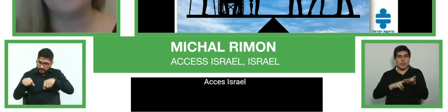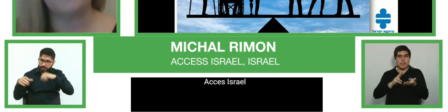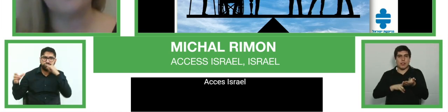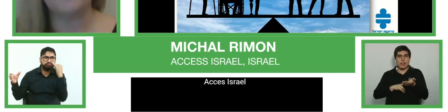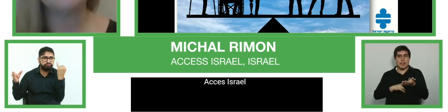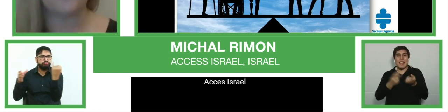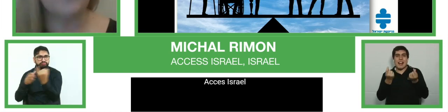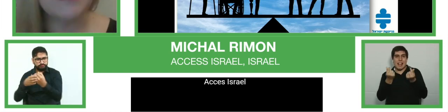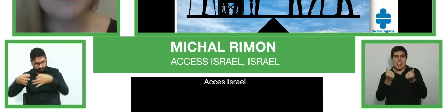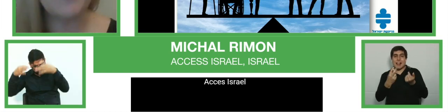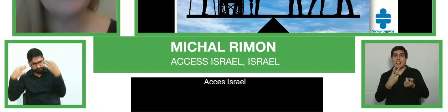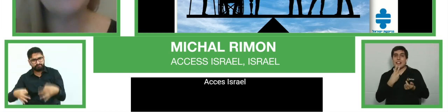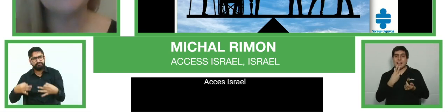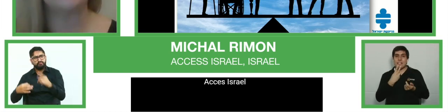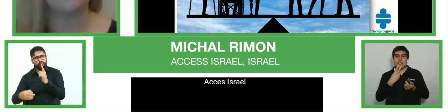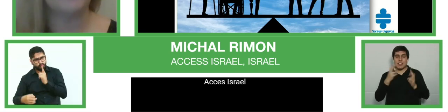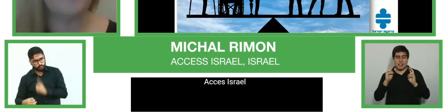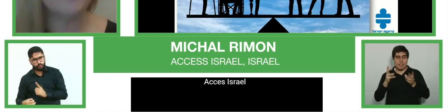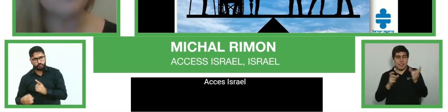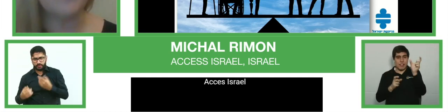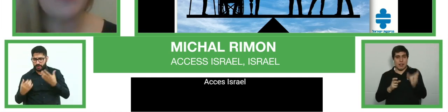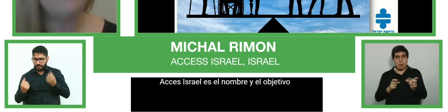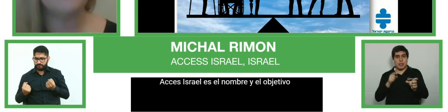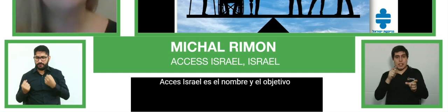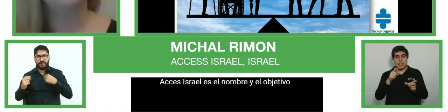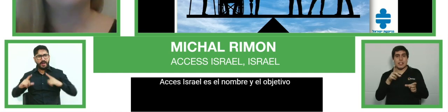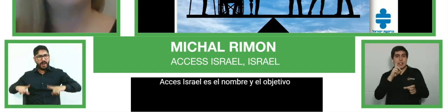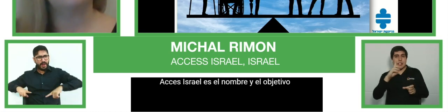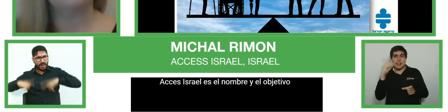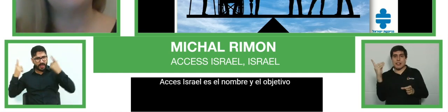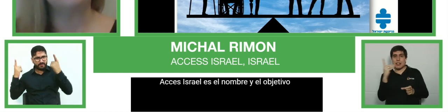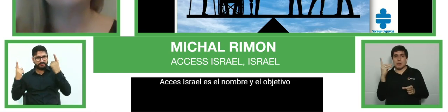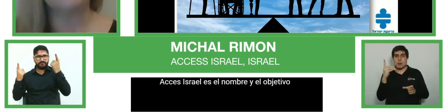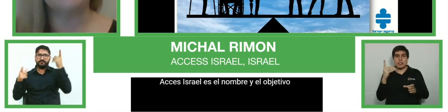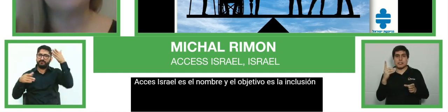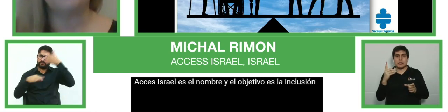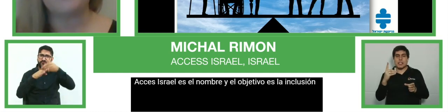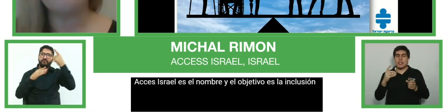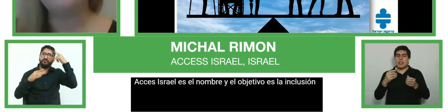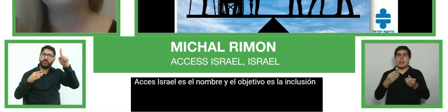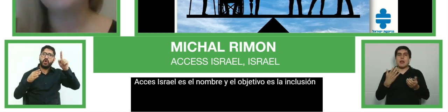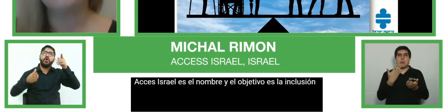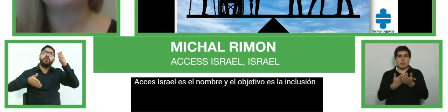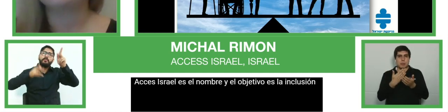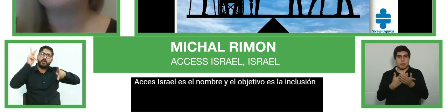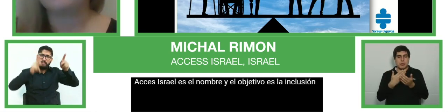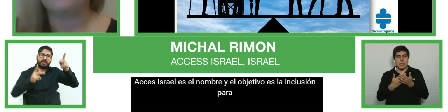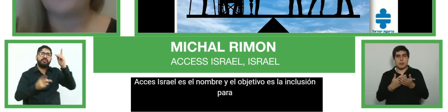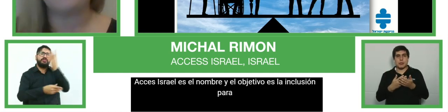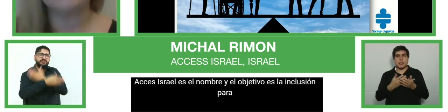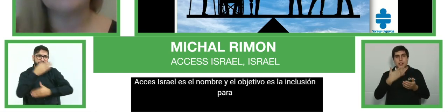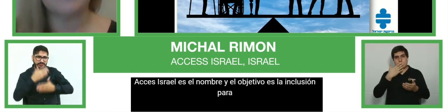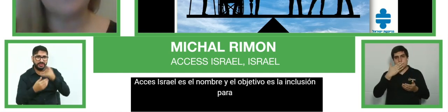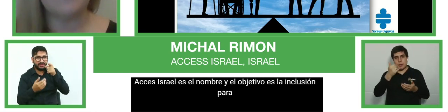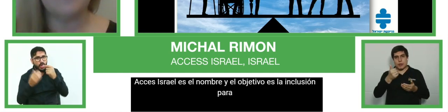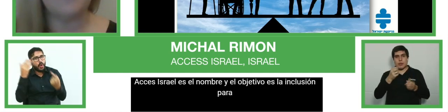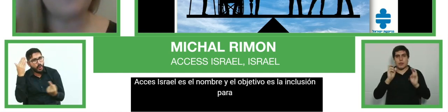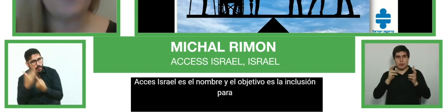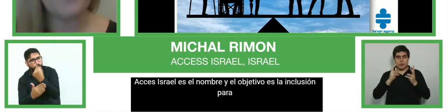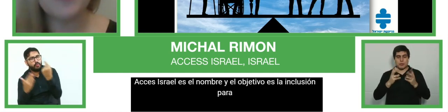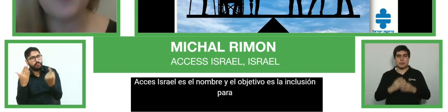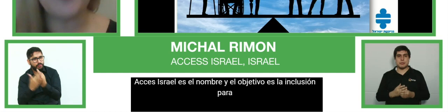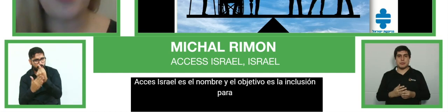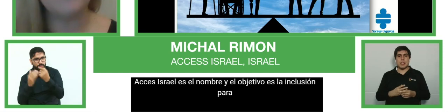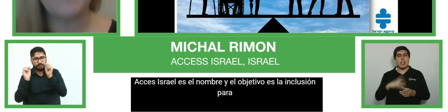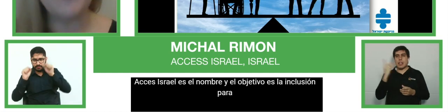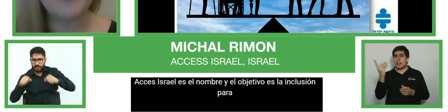life. We have been doing it in various methods, which I will touch in a second. Next slide, please.